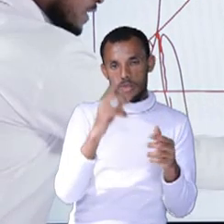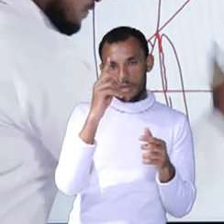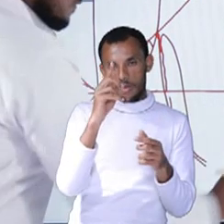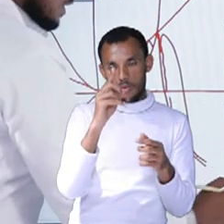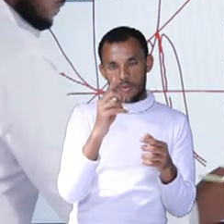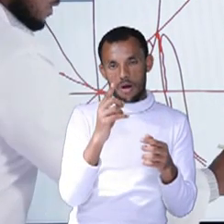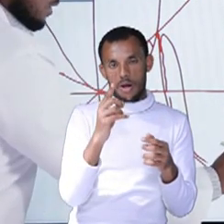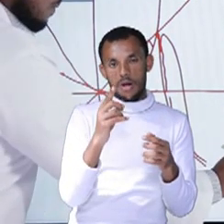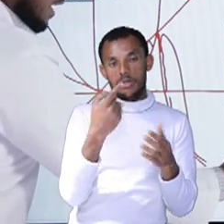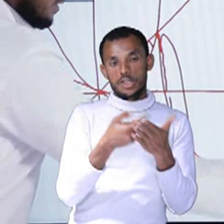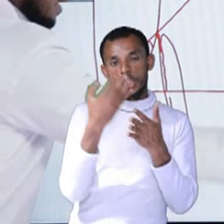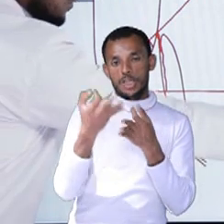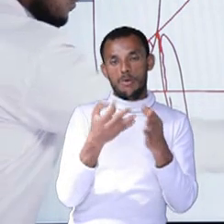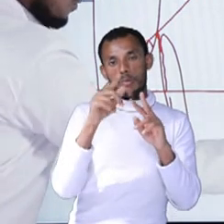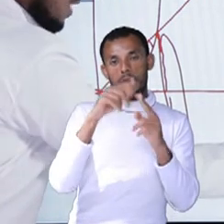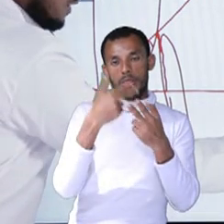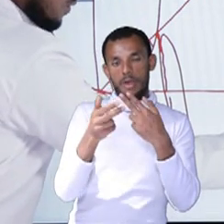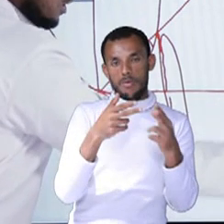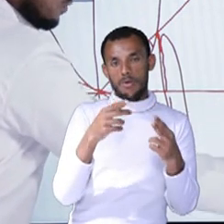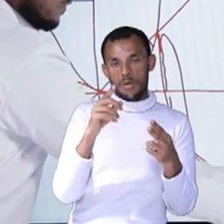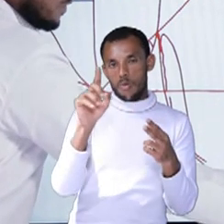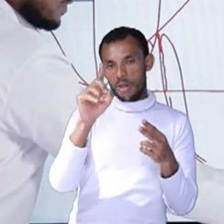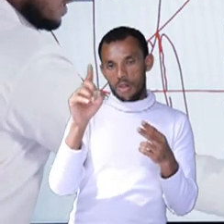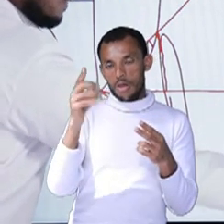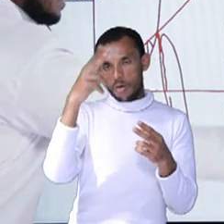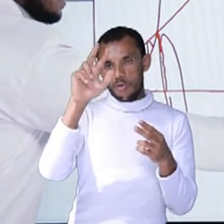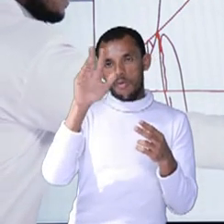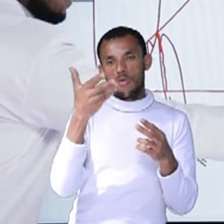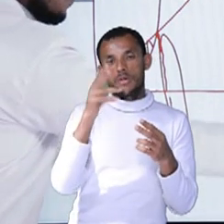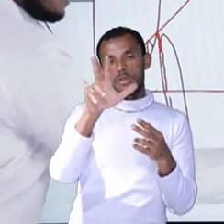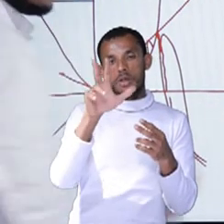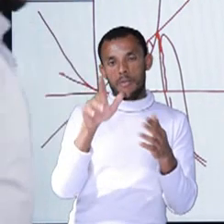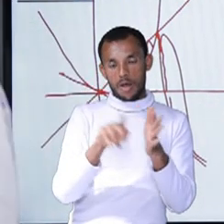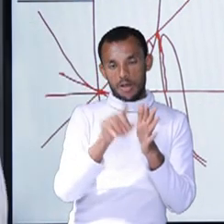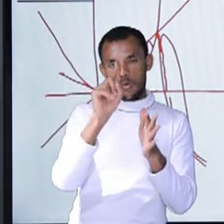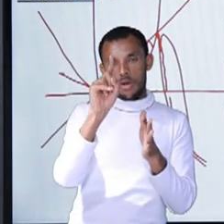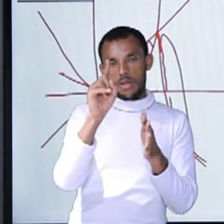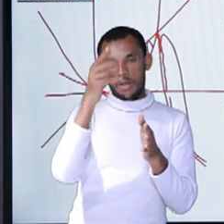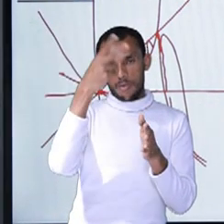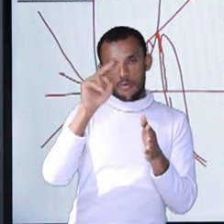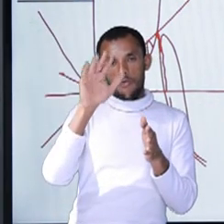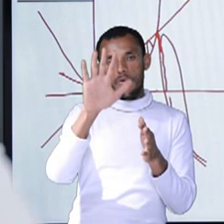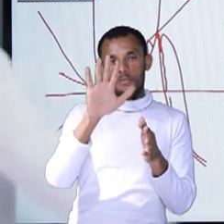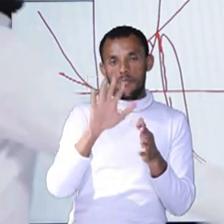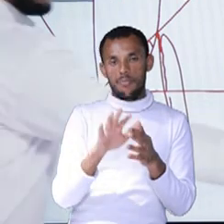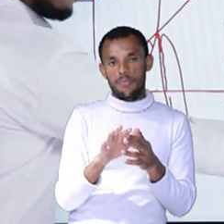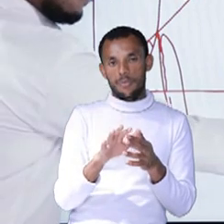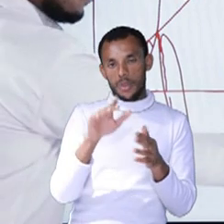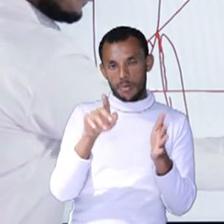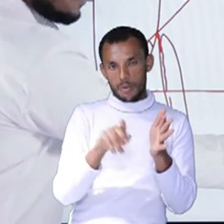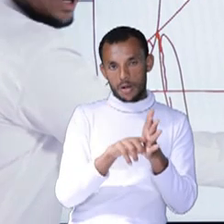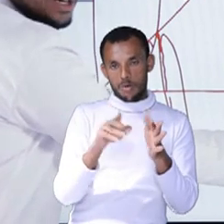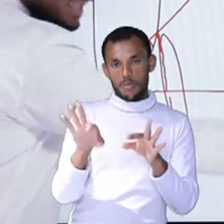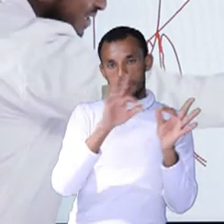1 on this expression, pi times, when you put 1 cubed over 3 minus 1 the power of 5 over 5, minus,